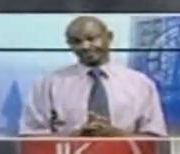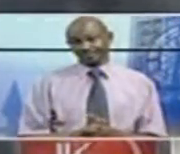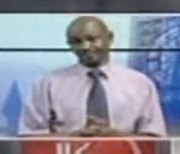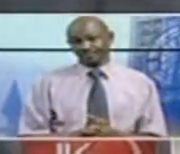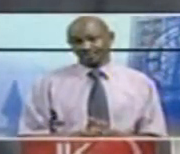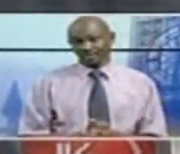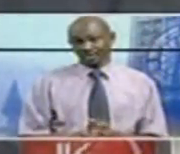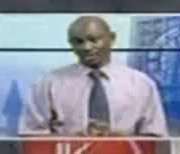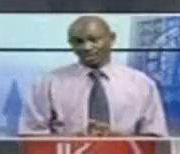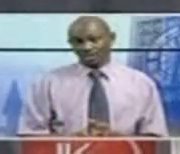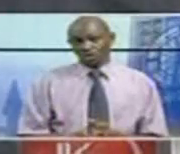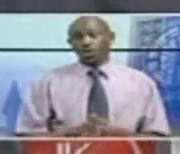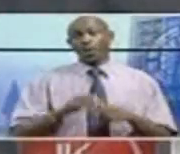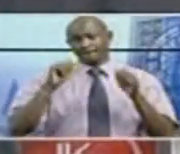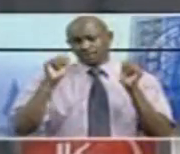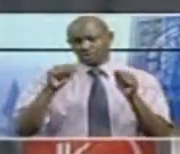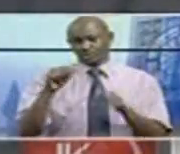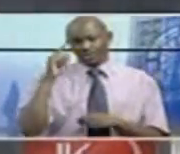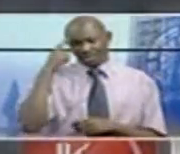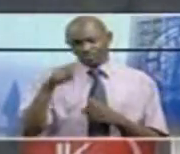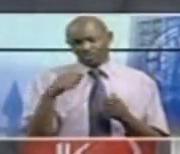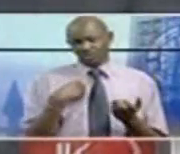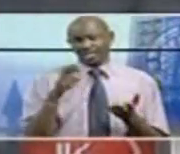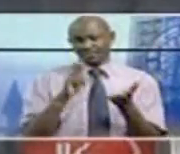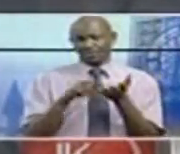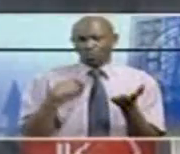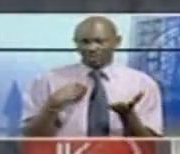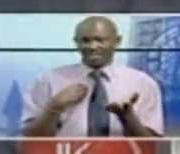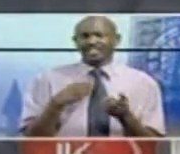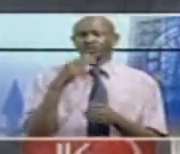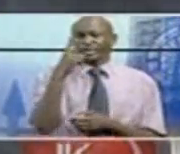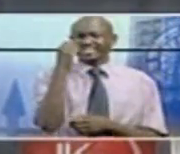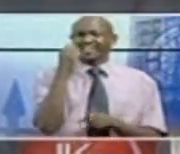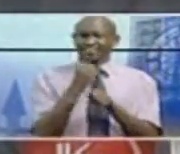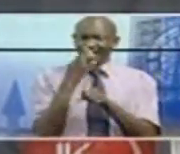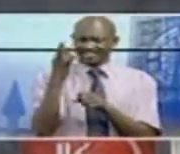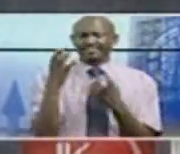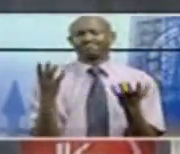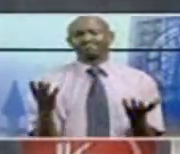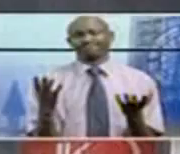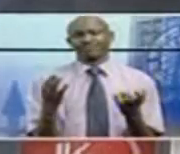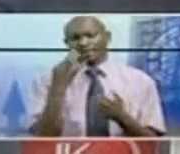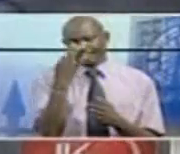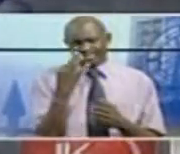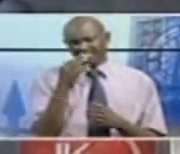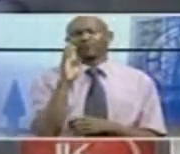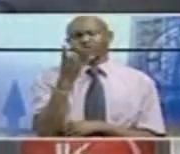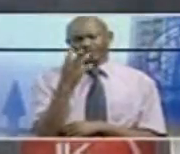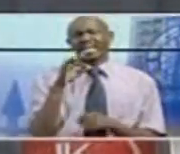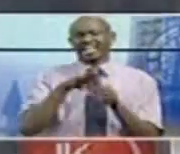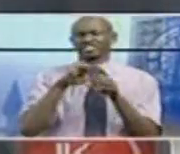can it be repeated and perhaps concluded that we are over the 2013 March 4th